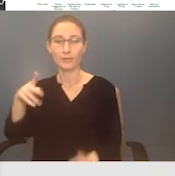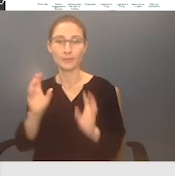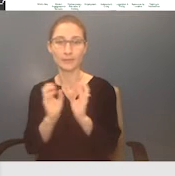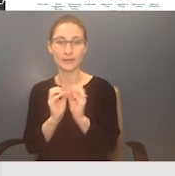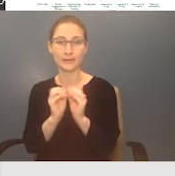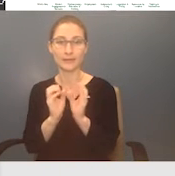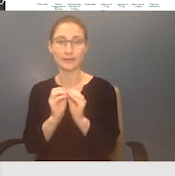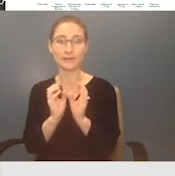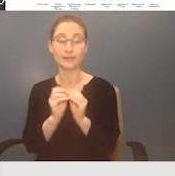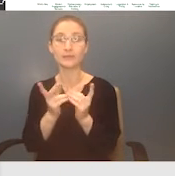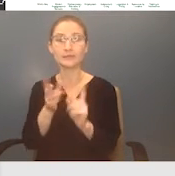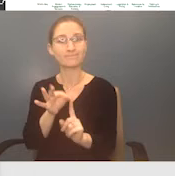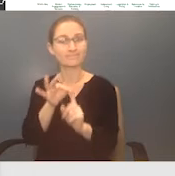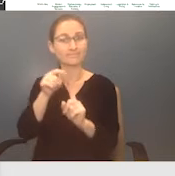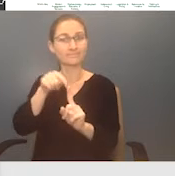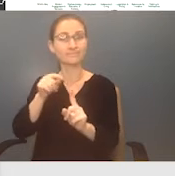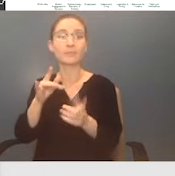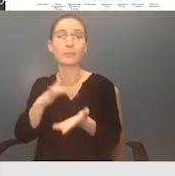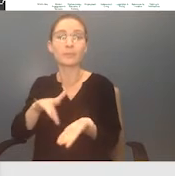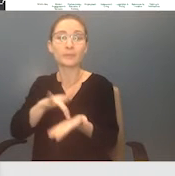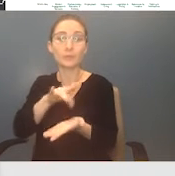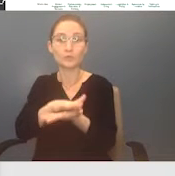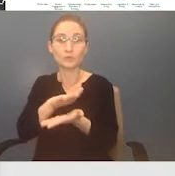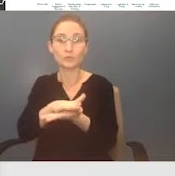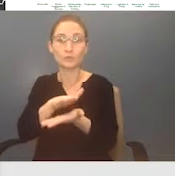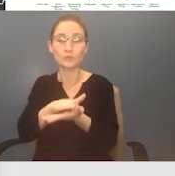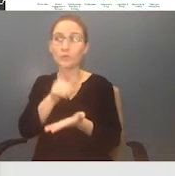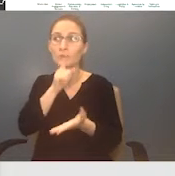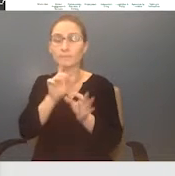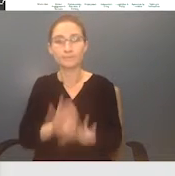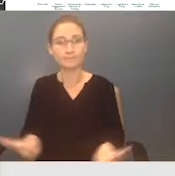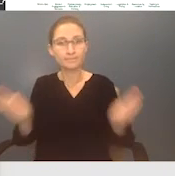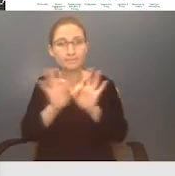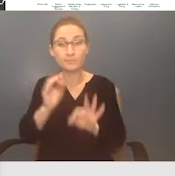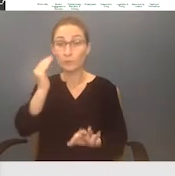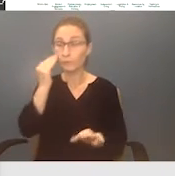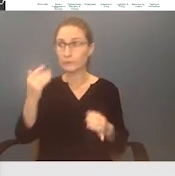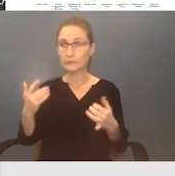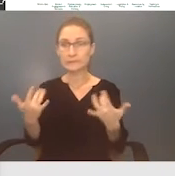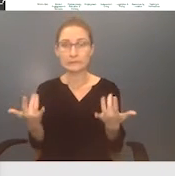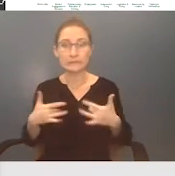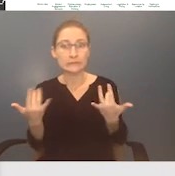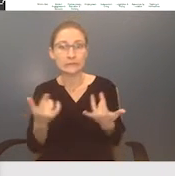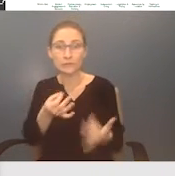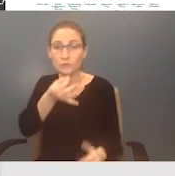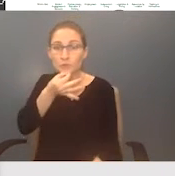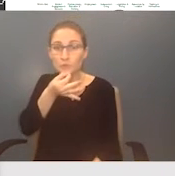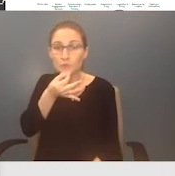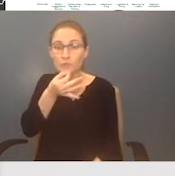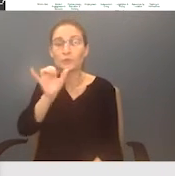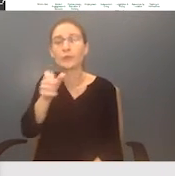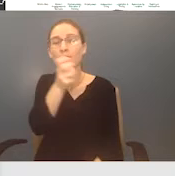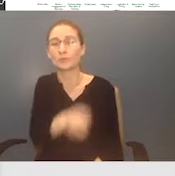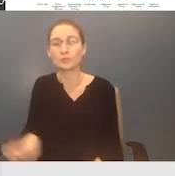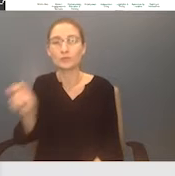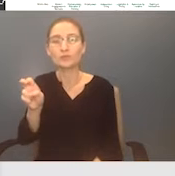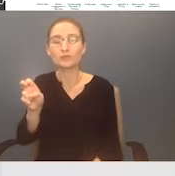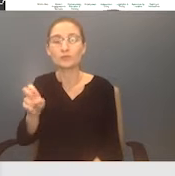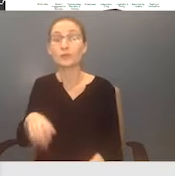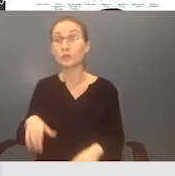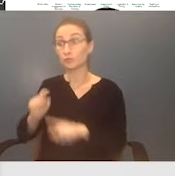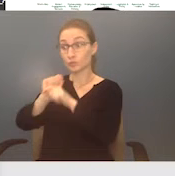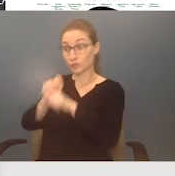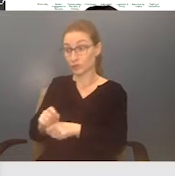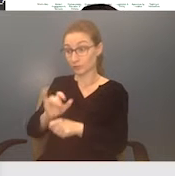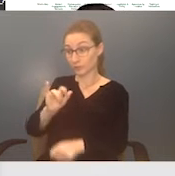even as early as the middle school grades, this is really useful kind of to know what's coming up and how the traditional